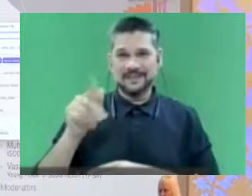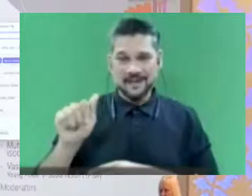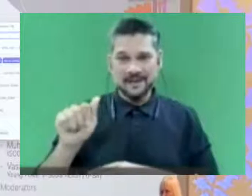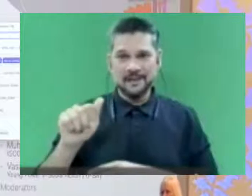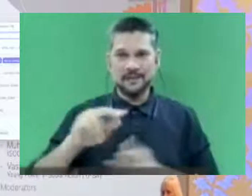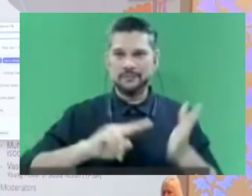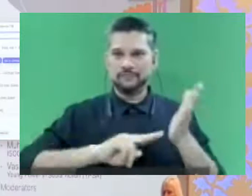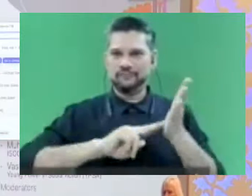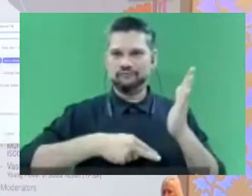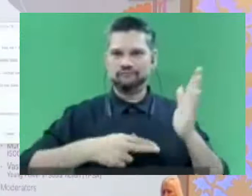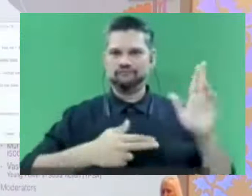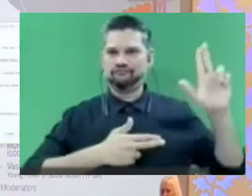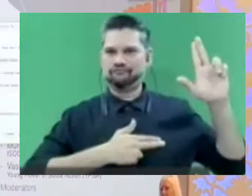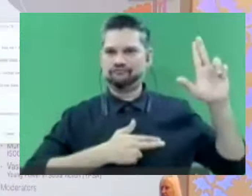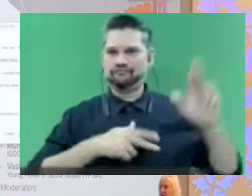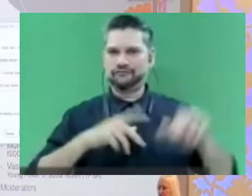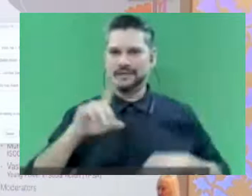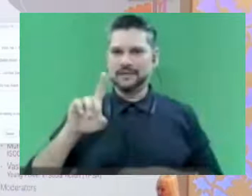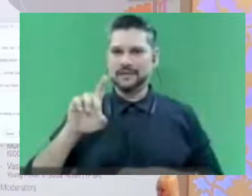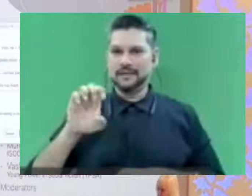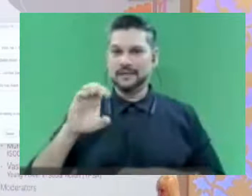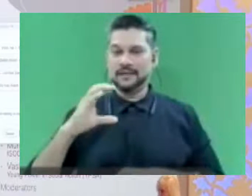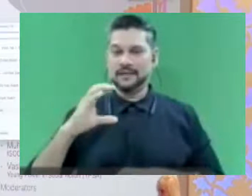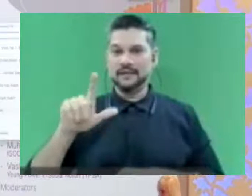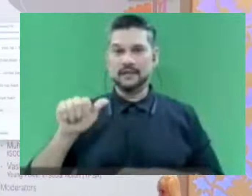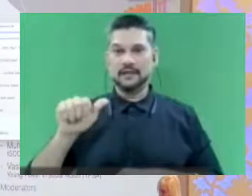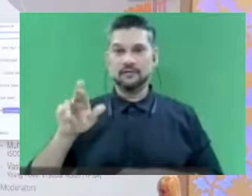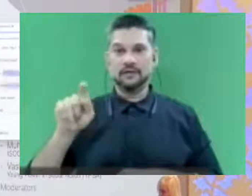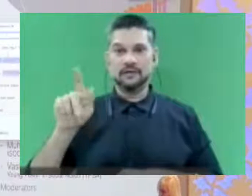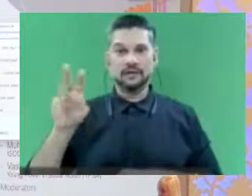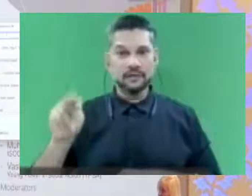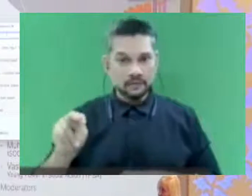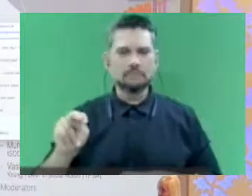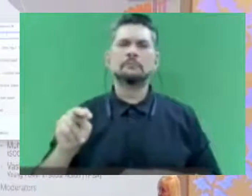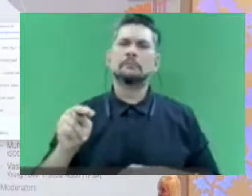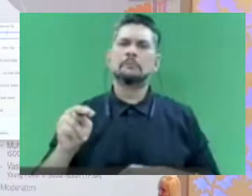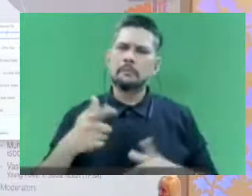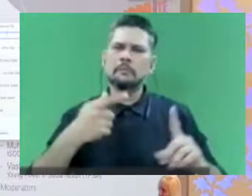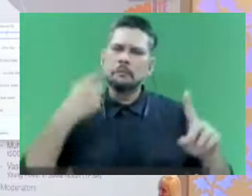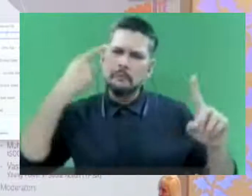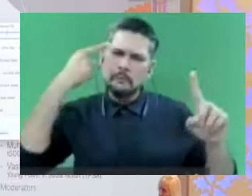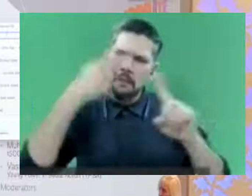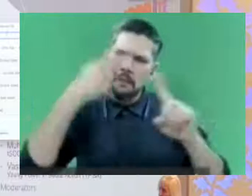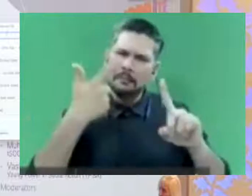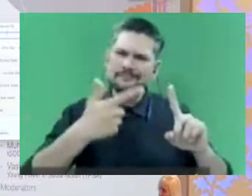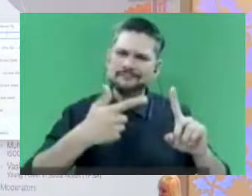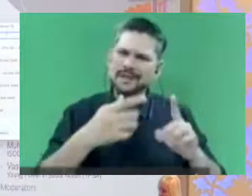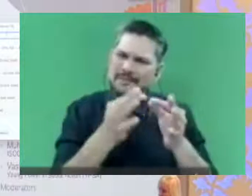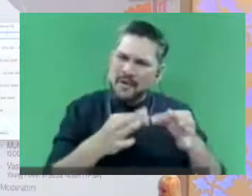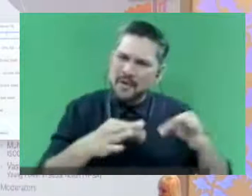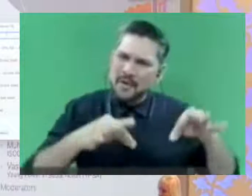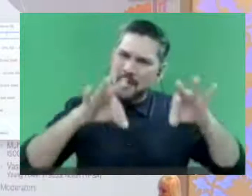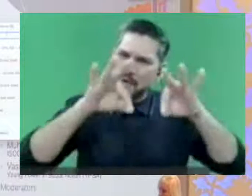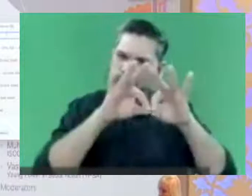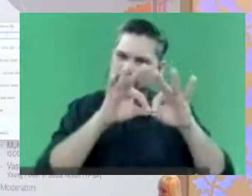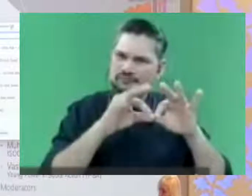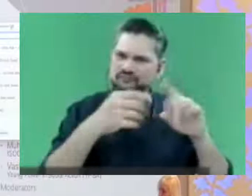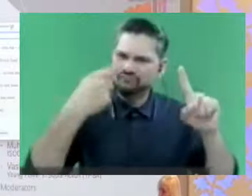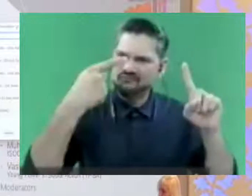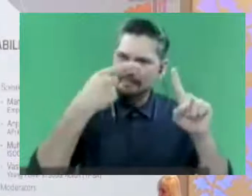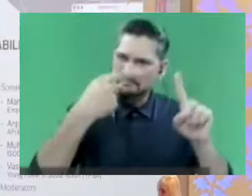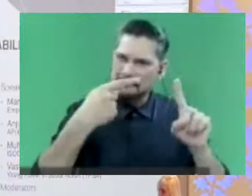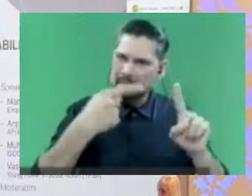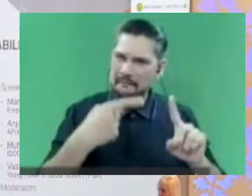talk about the key issues that participants were concerned about, and how then we can put that